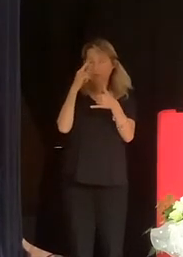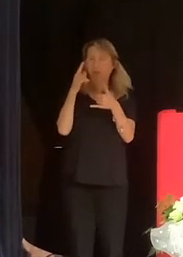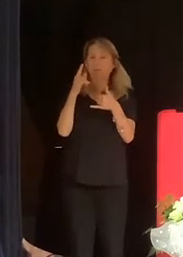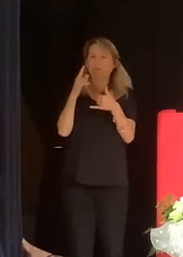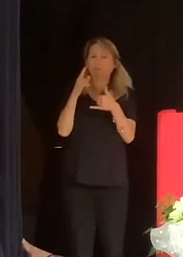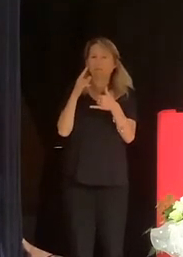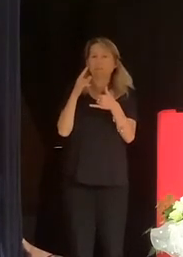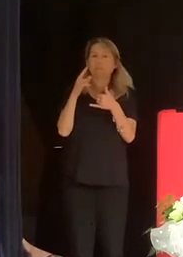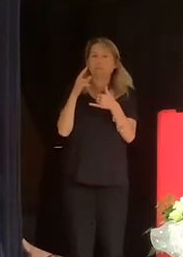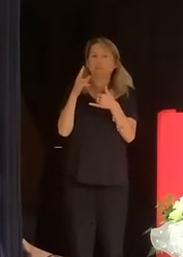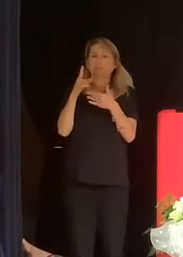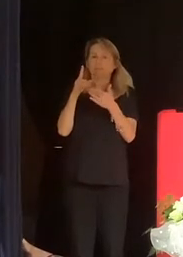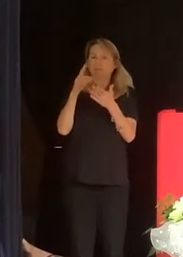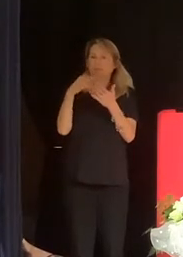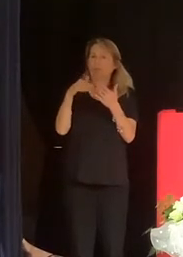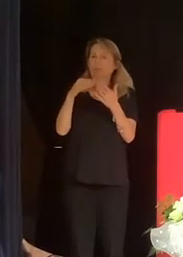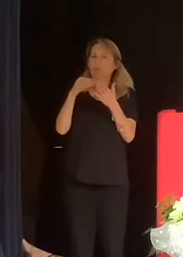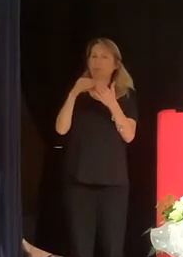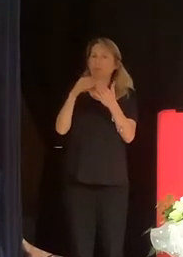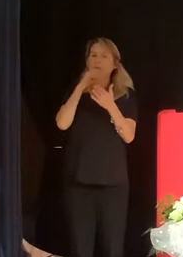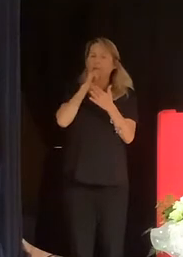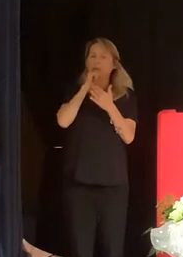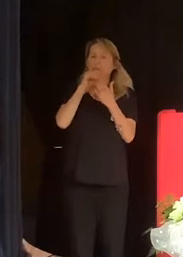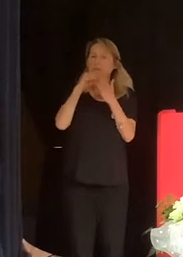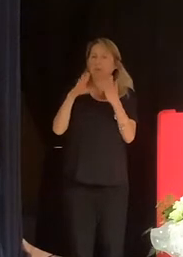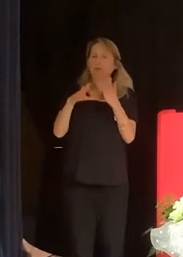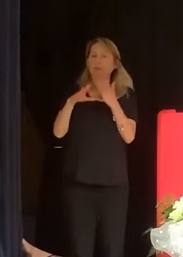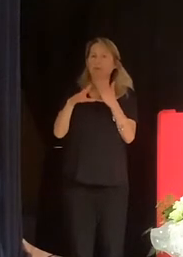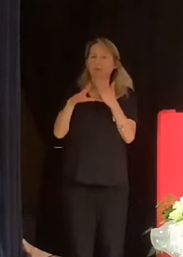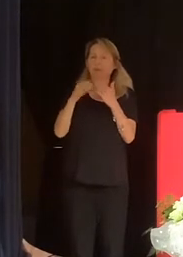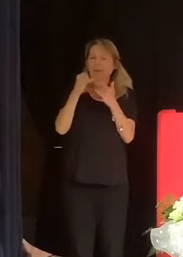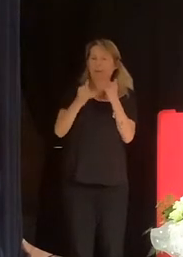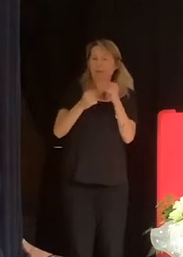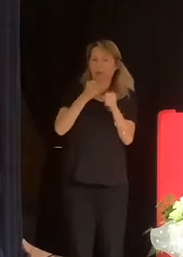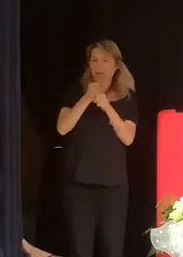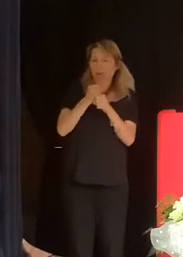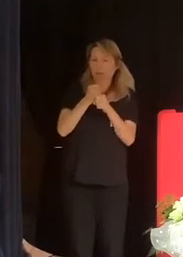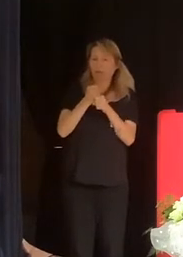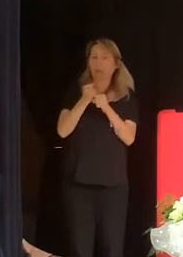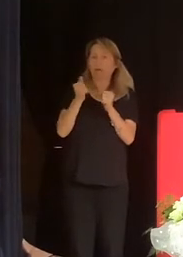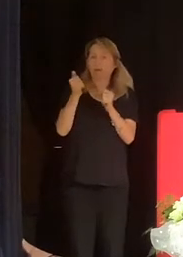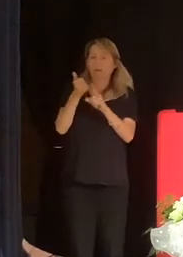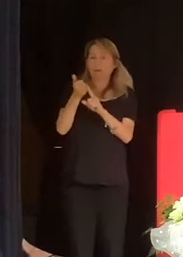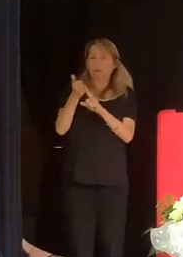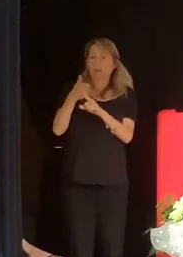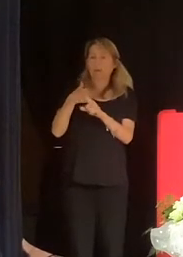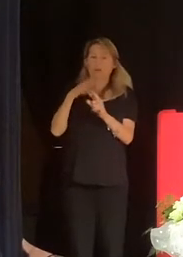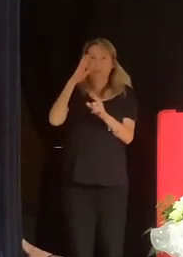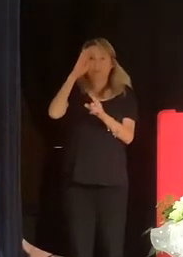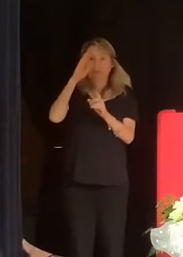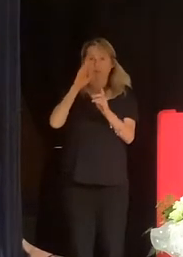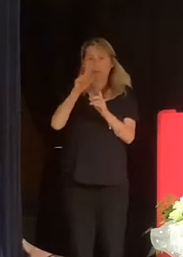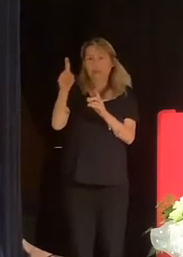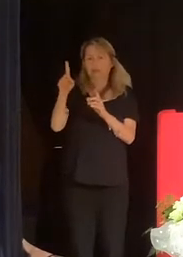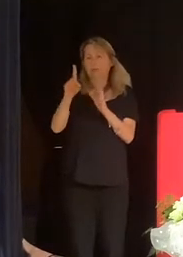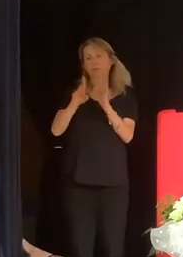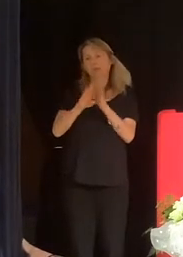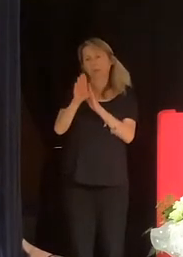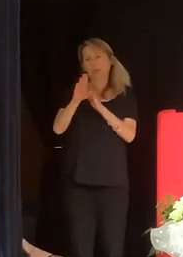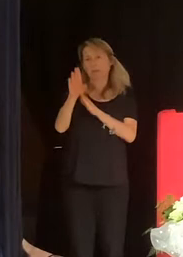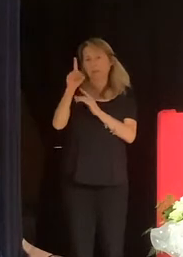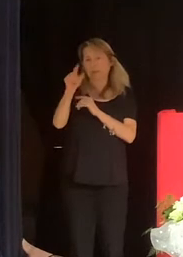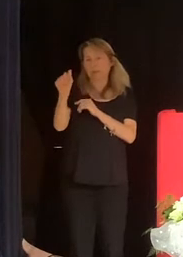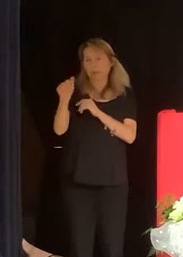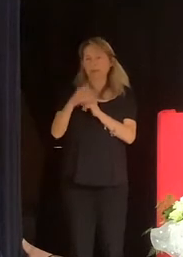of senior students during their final year in the developmental disability program within special education, who